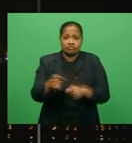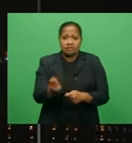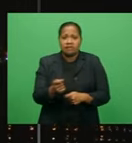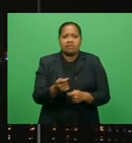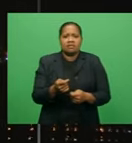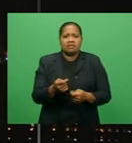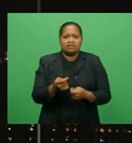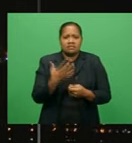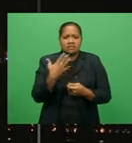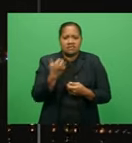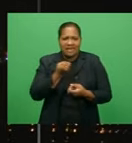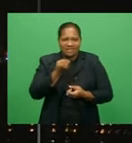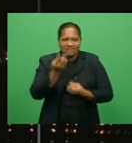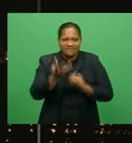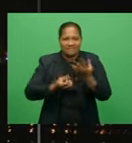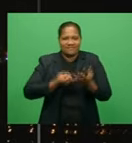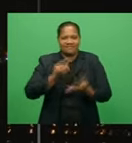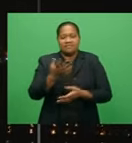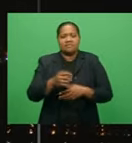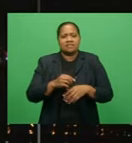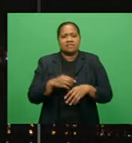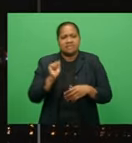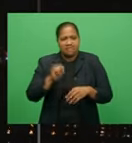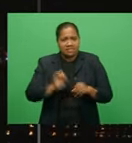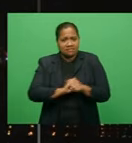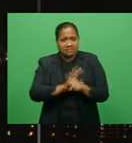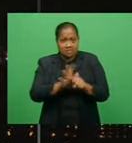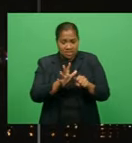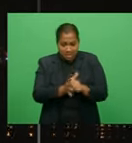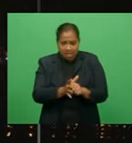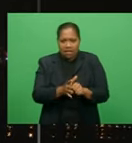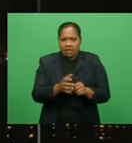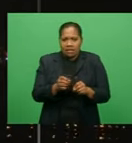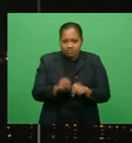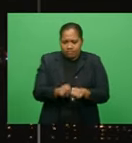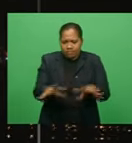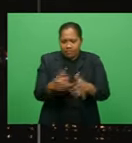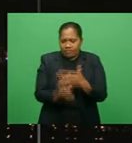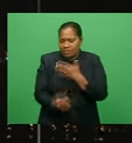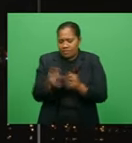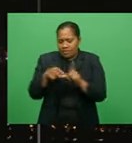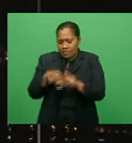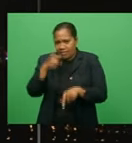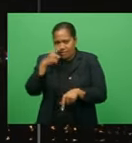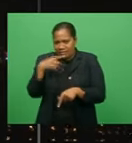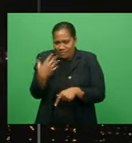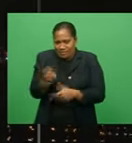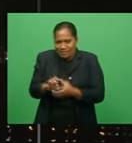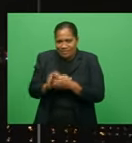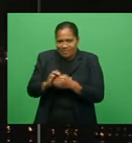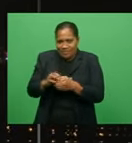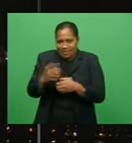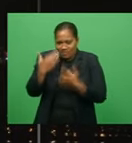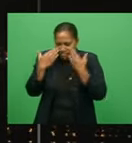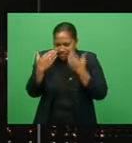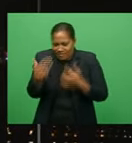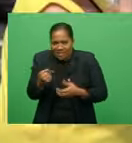similar sentiments, adding that the pandemic has allowed young people to explore their capabilities. Koroi Tandolala